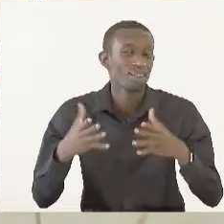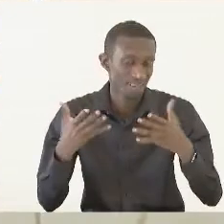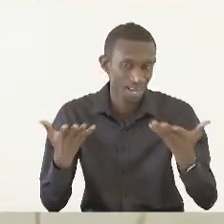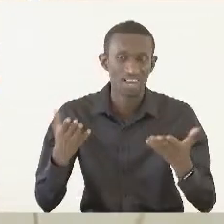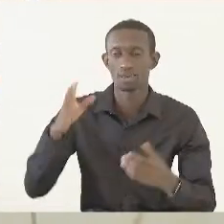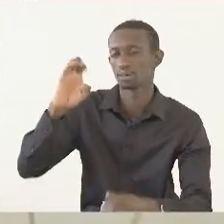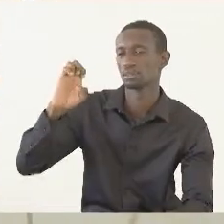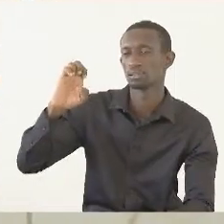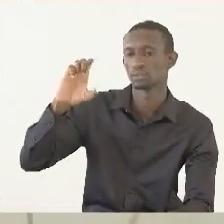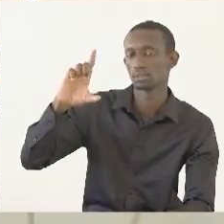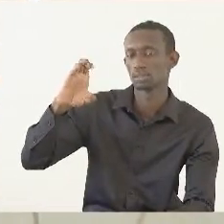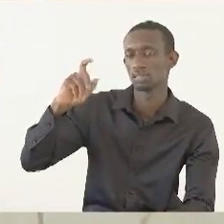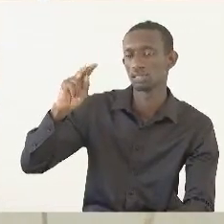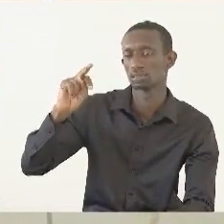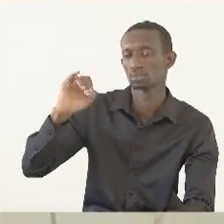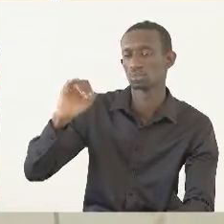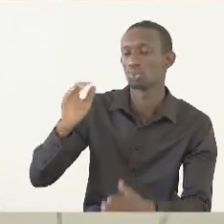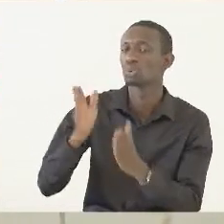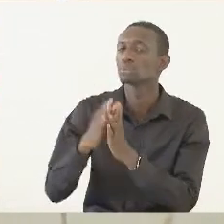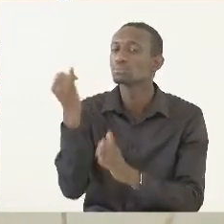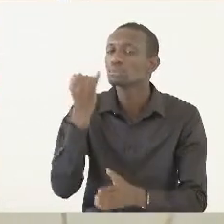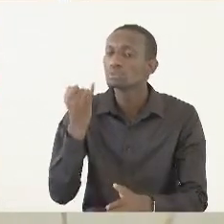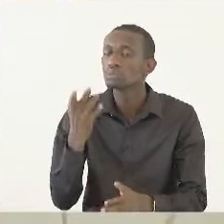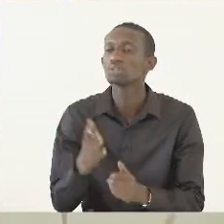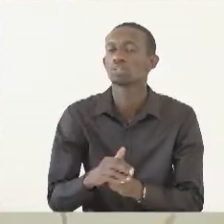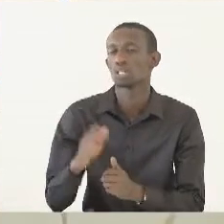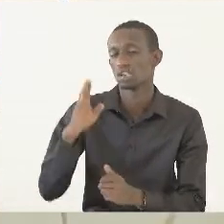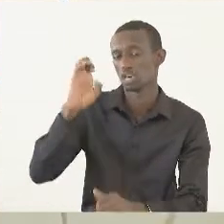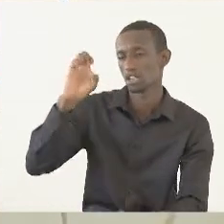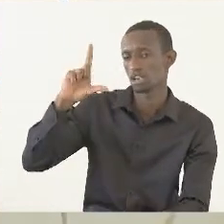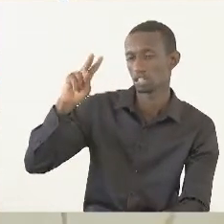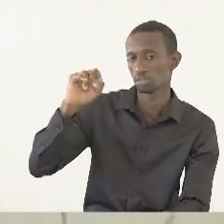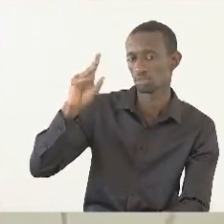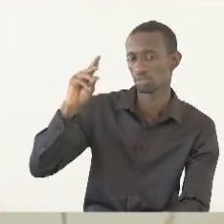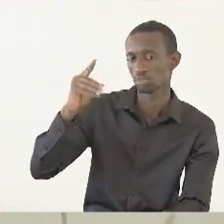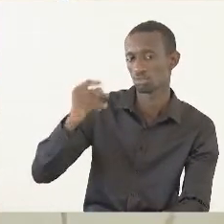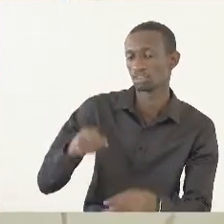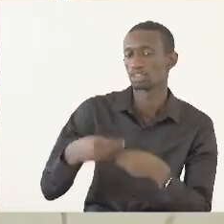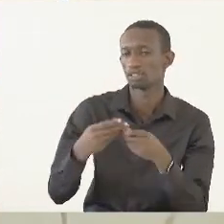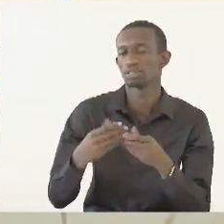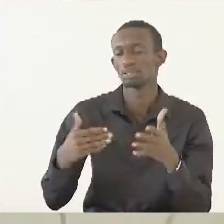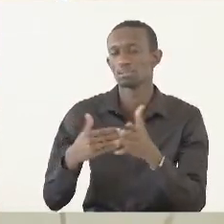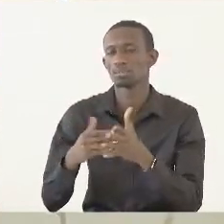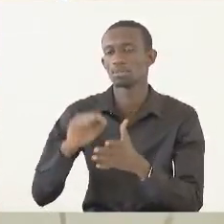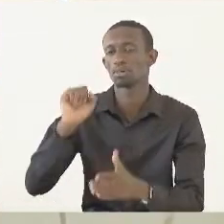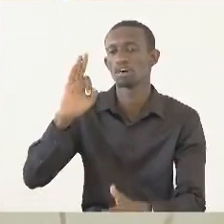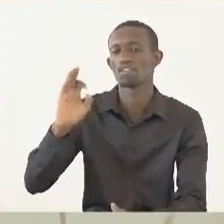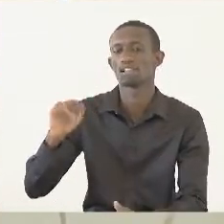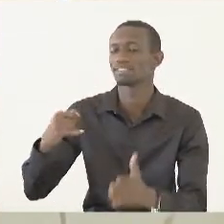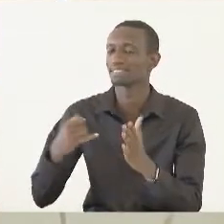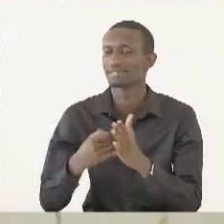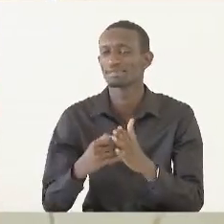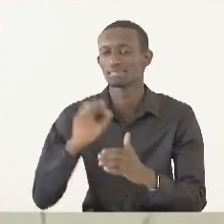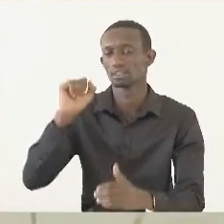electron withdrawing, electron donating affects the acidity of these carboxylic acids